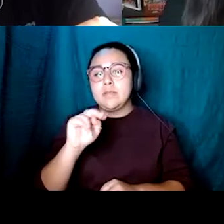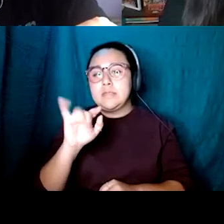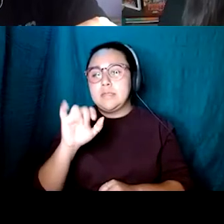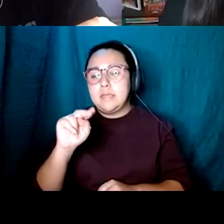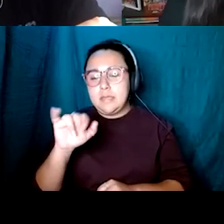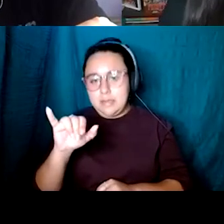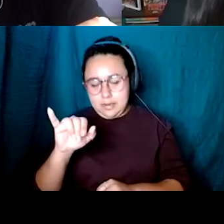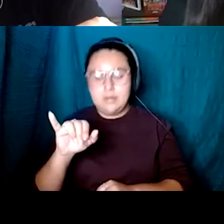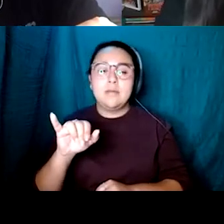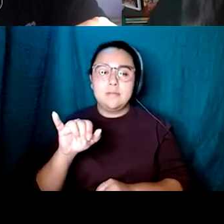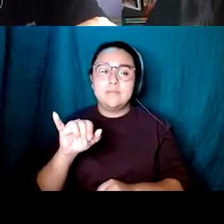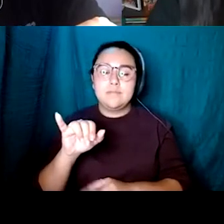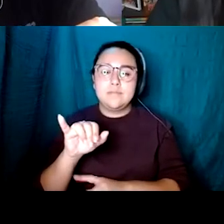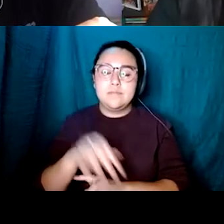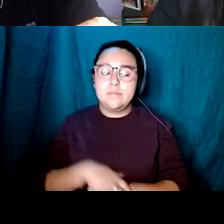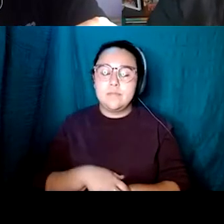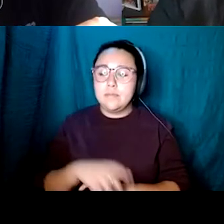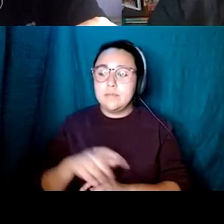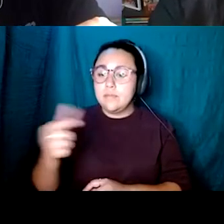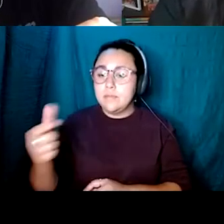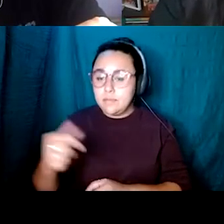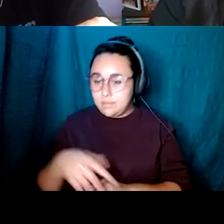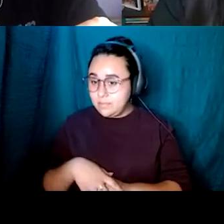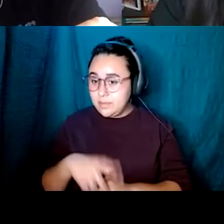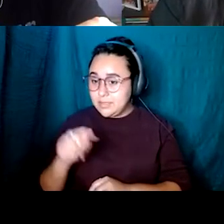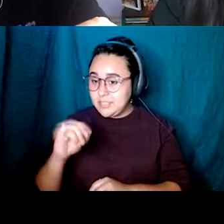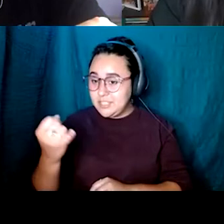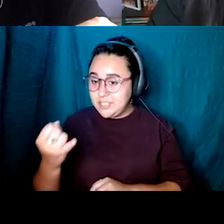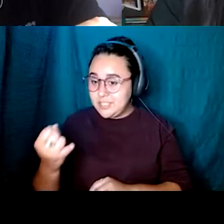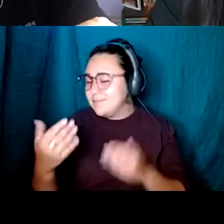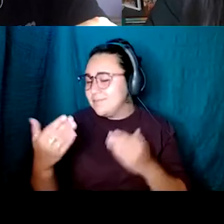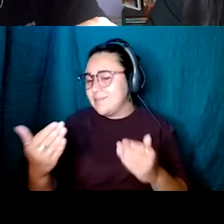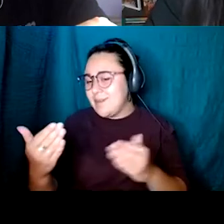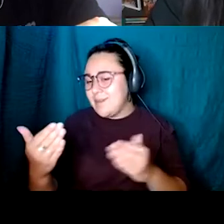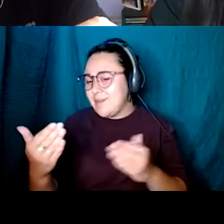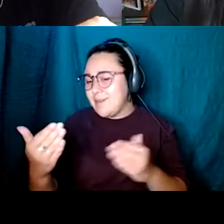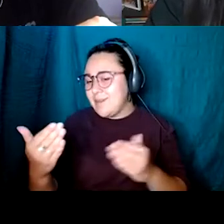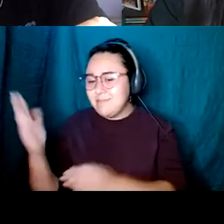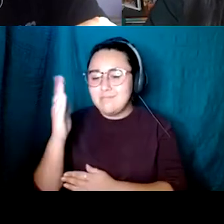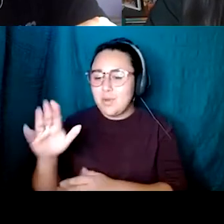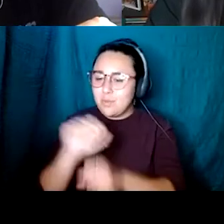Ferentieny. TJ, please bless us with your work.